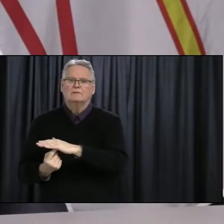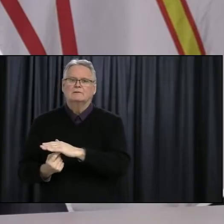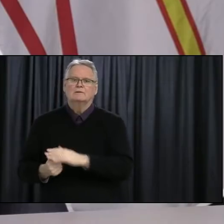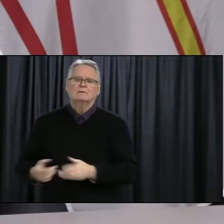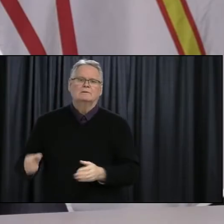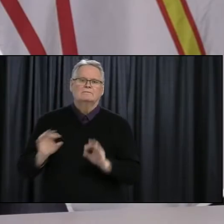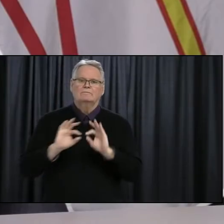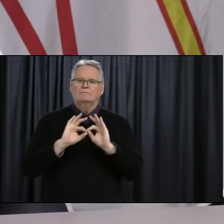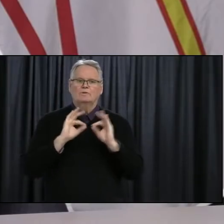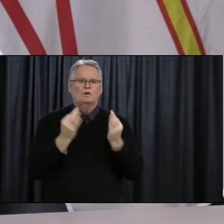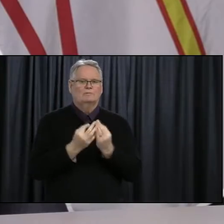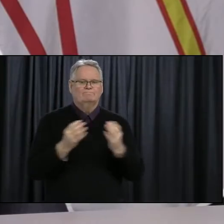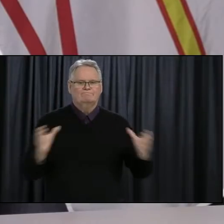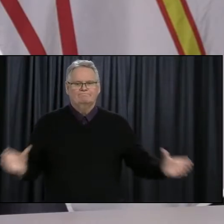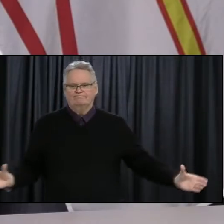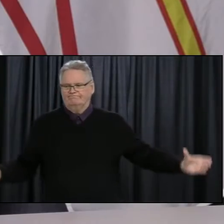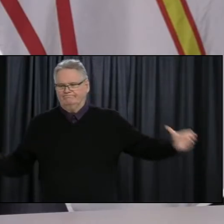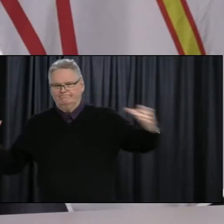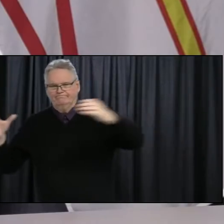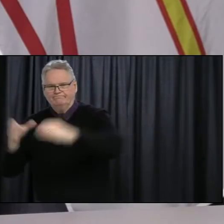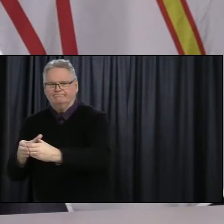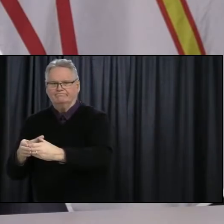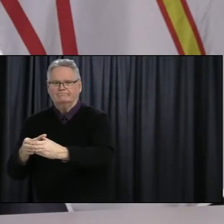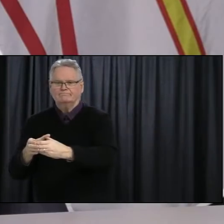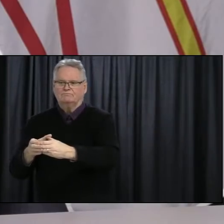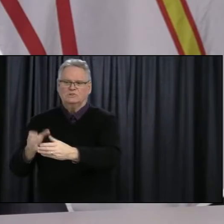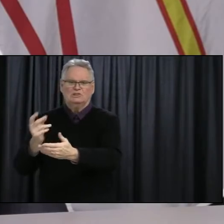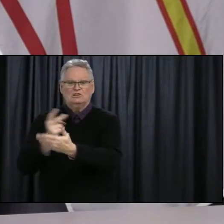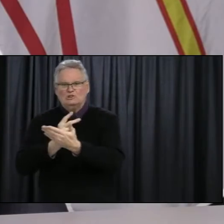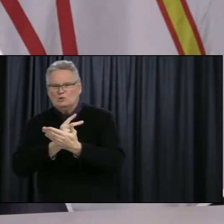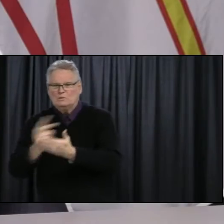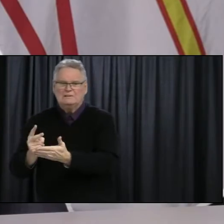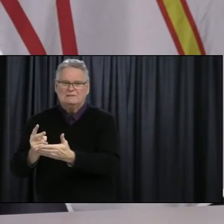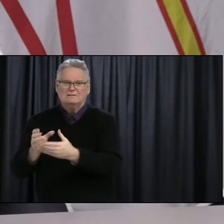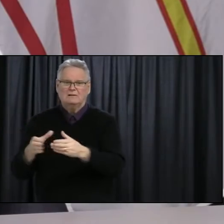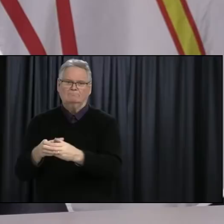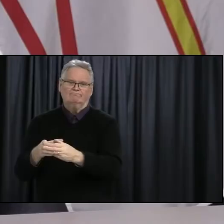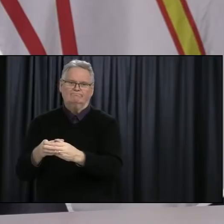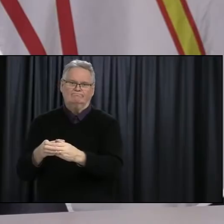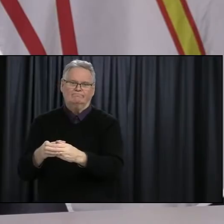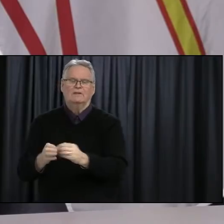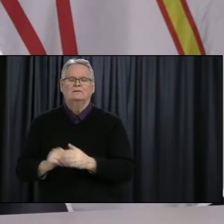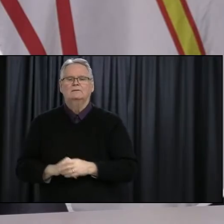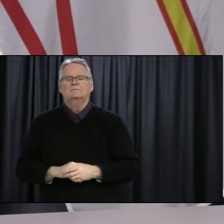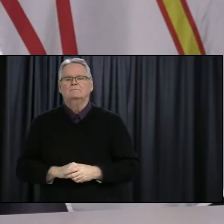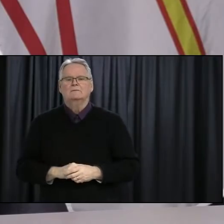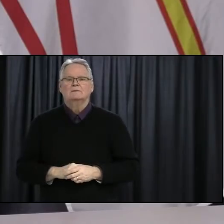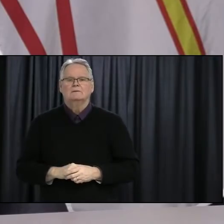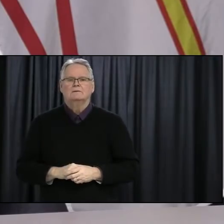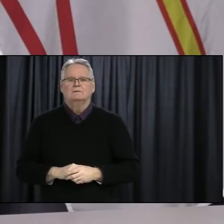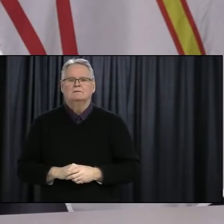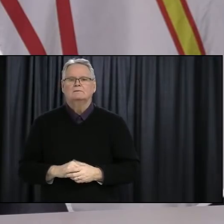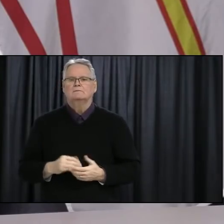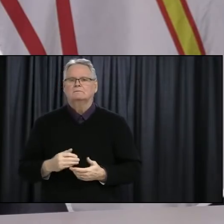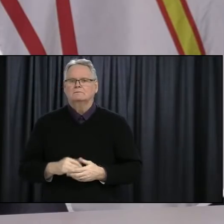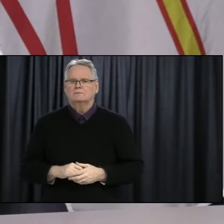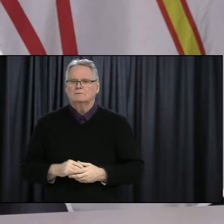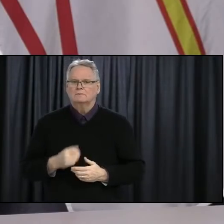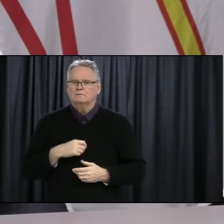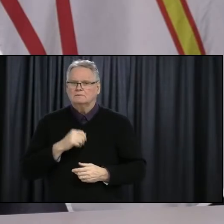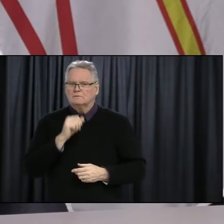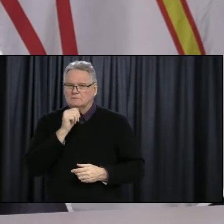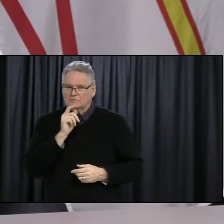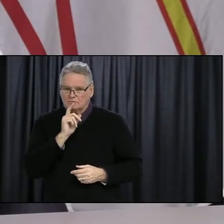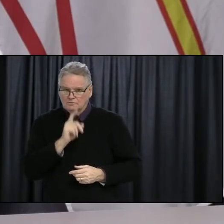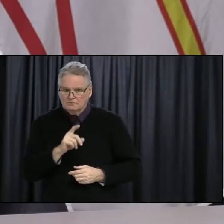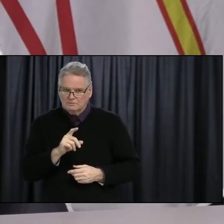days. If you have a symptom of COVID-19, please use our online assessment referral tool to arrange